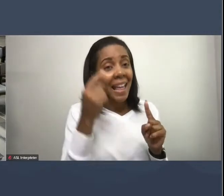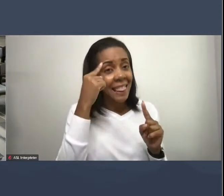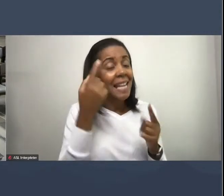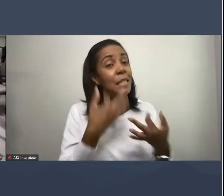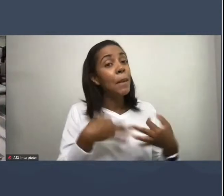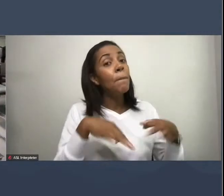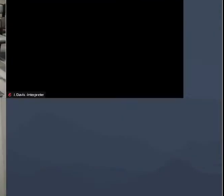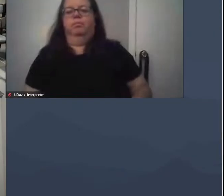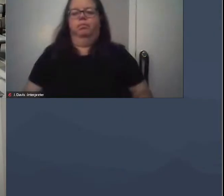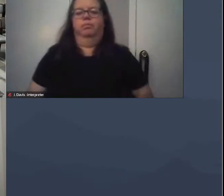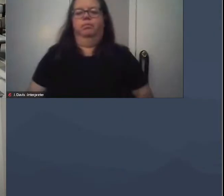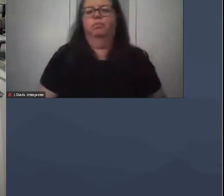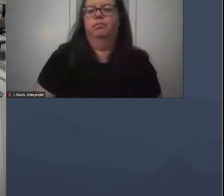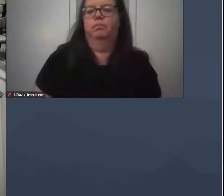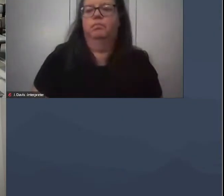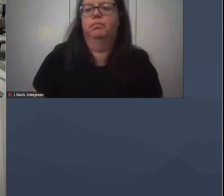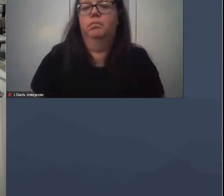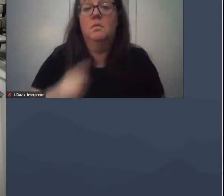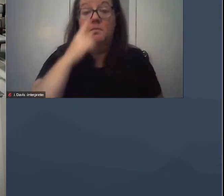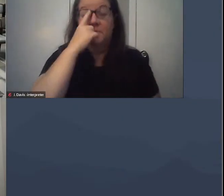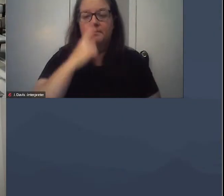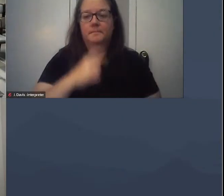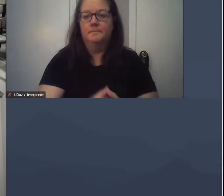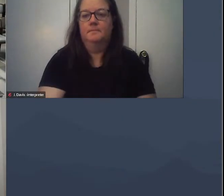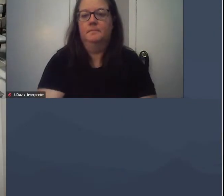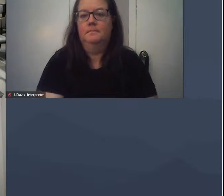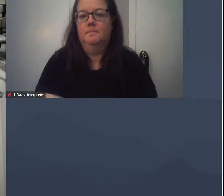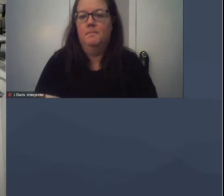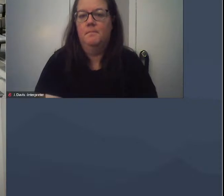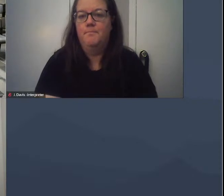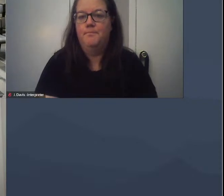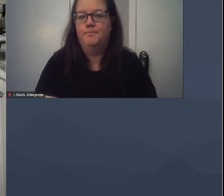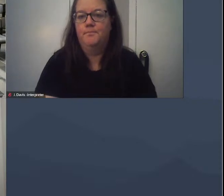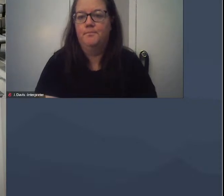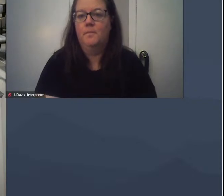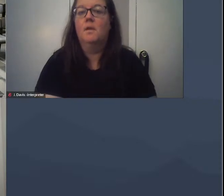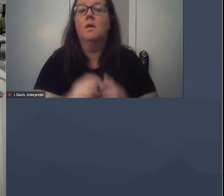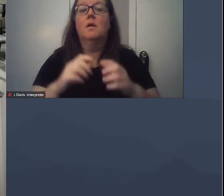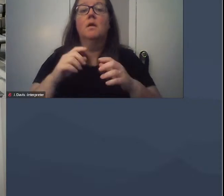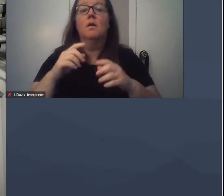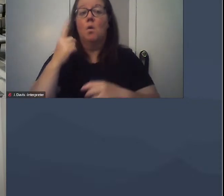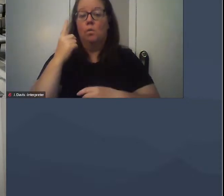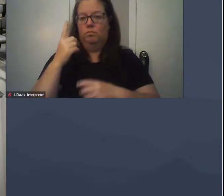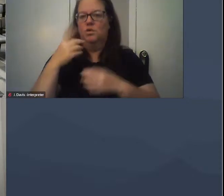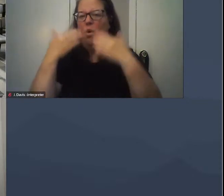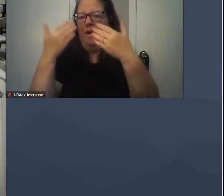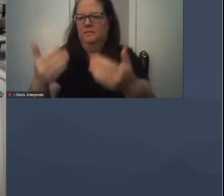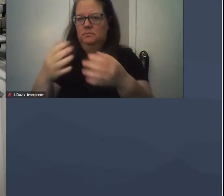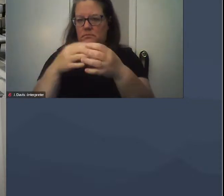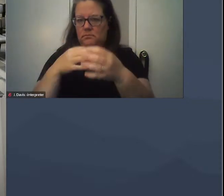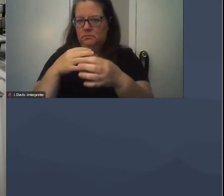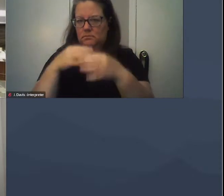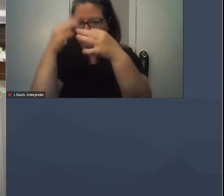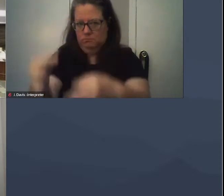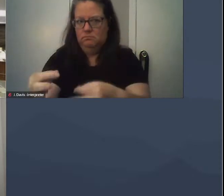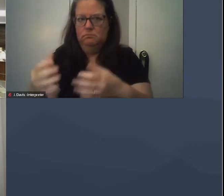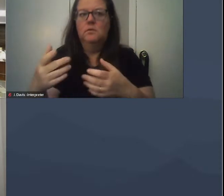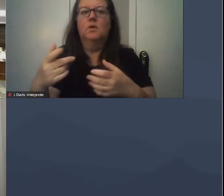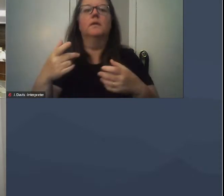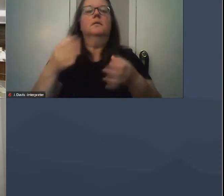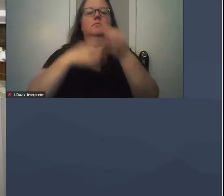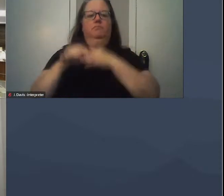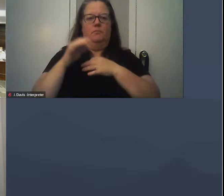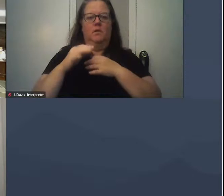we do know it, because it may be that one of the things that we need to be thinking about as we're doing this is, do we need to get that